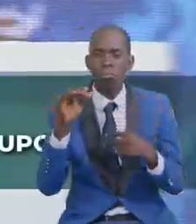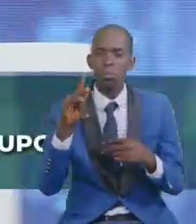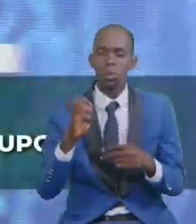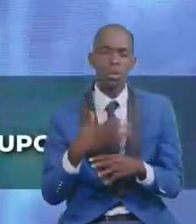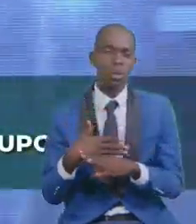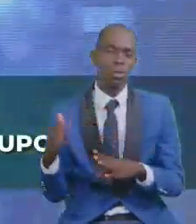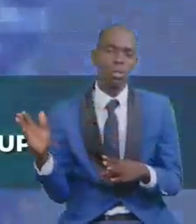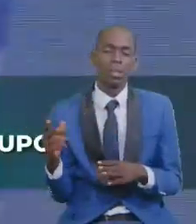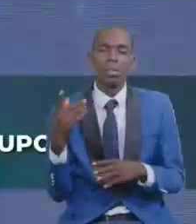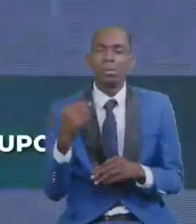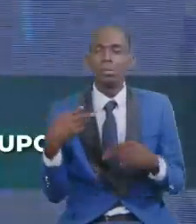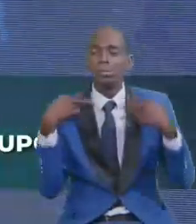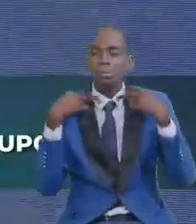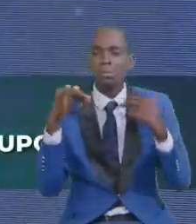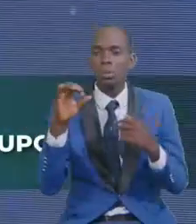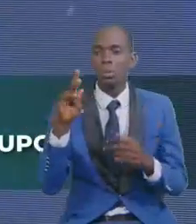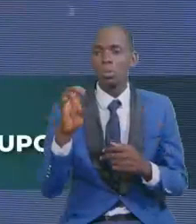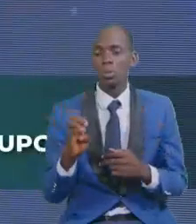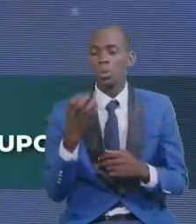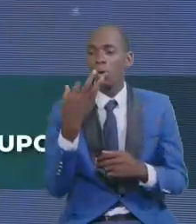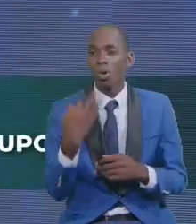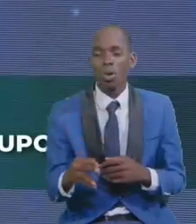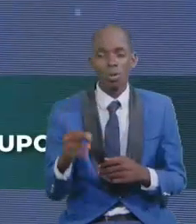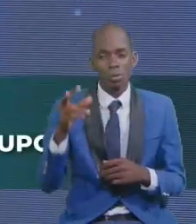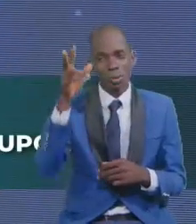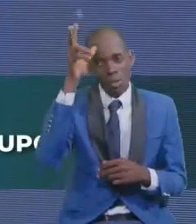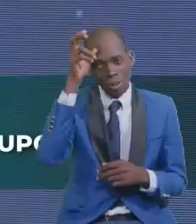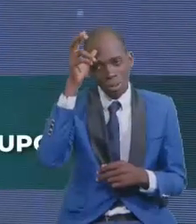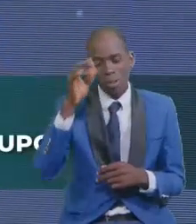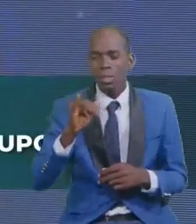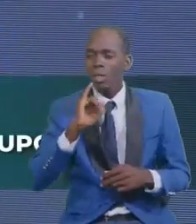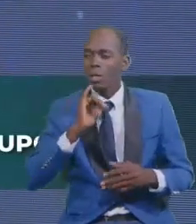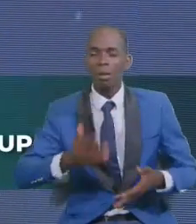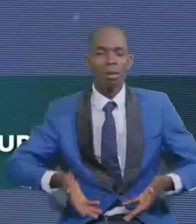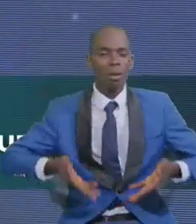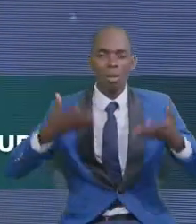The yoke of Satan is irksome, is heavy,